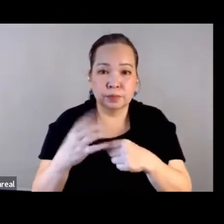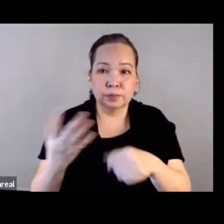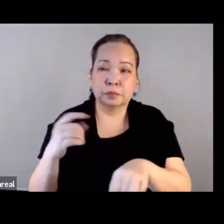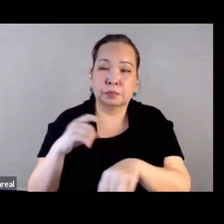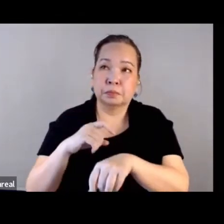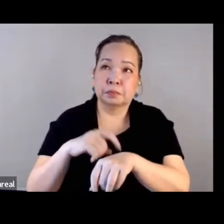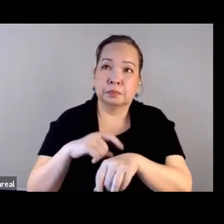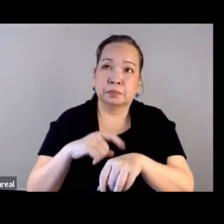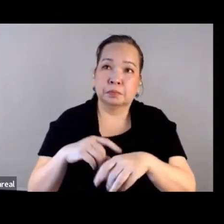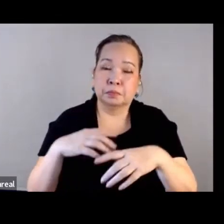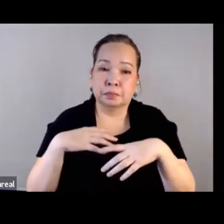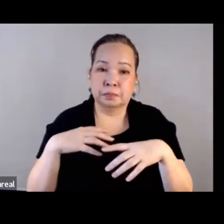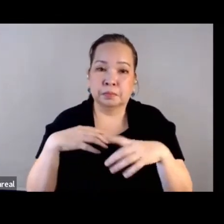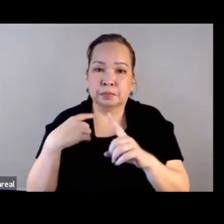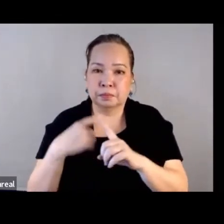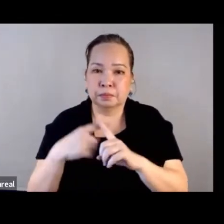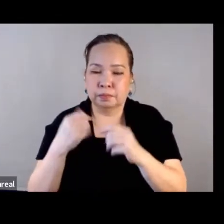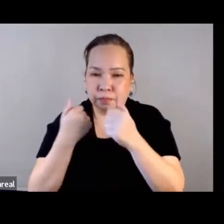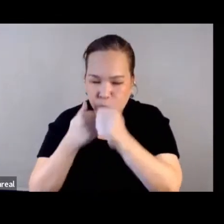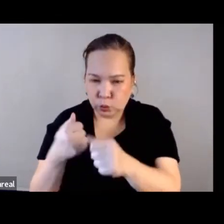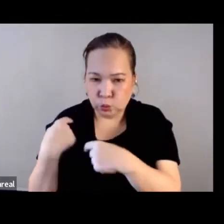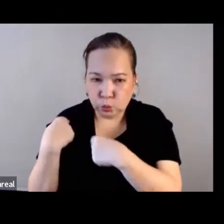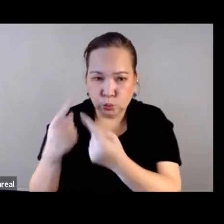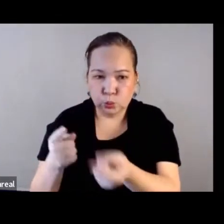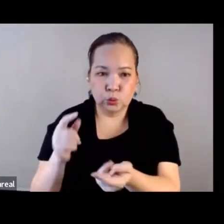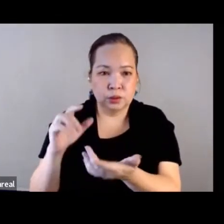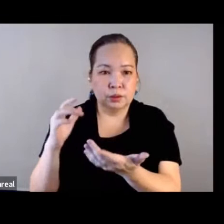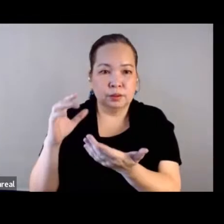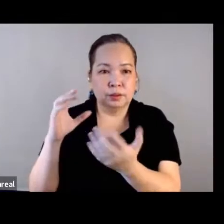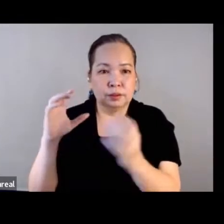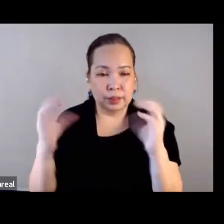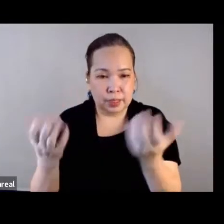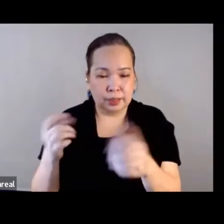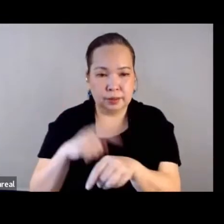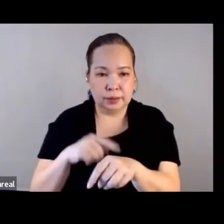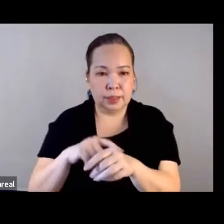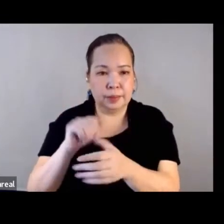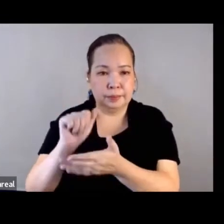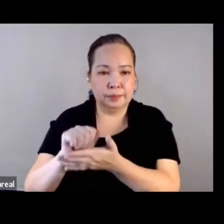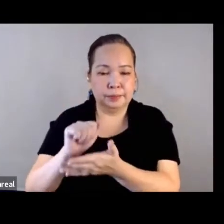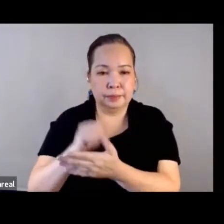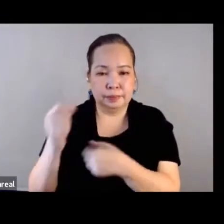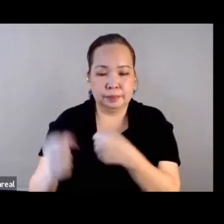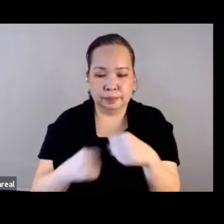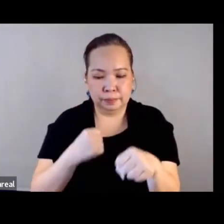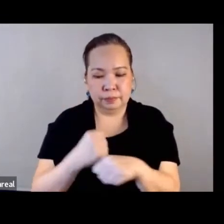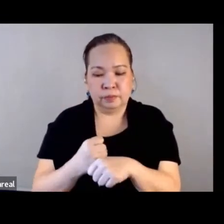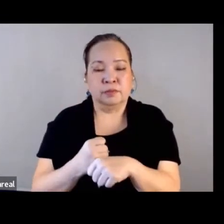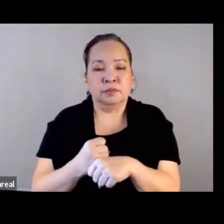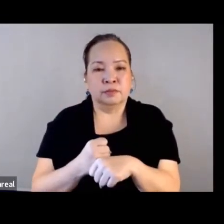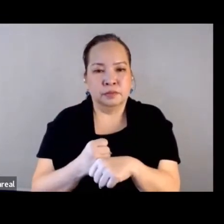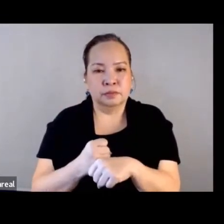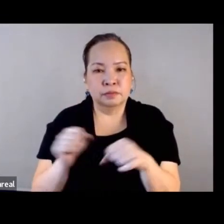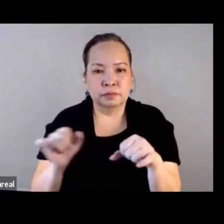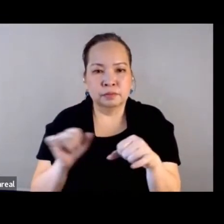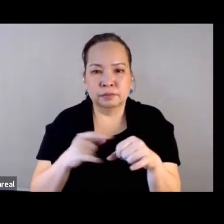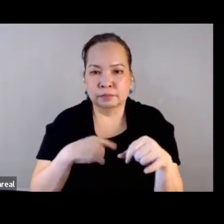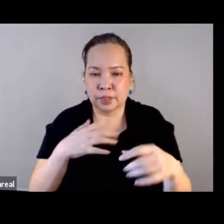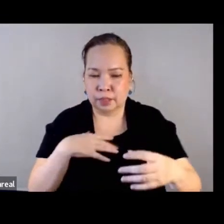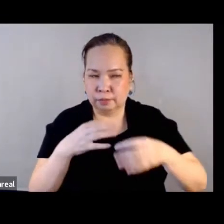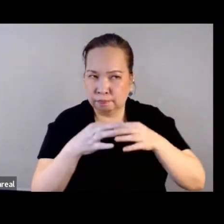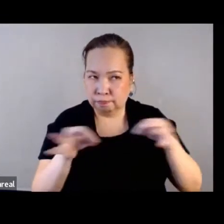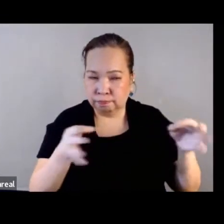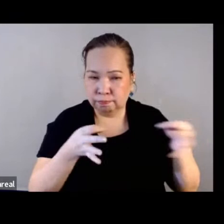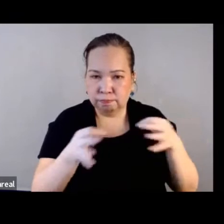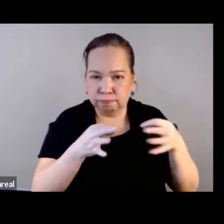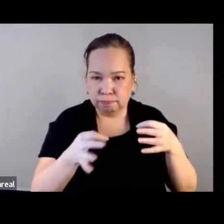also during the academic calendar. May its explanatory note also serve as part of